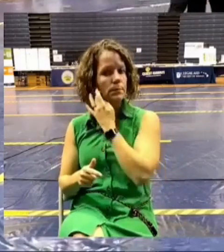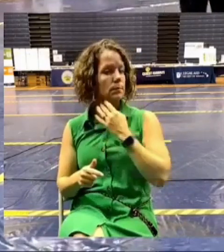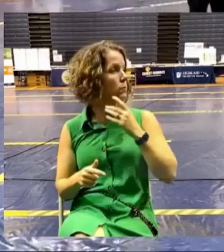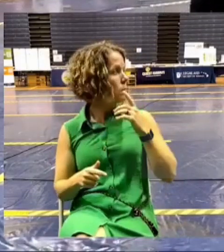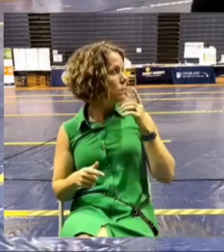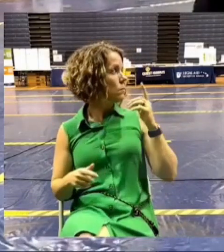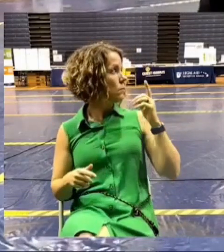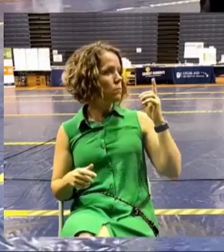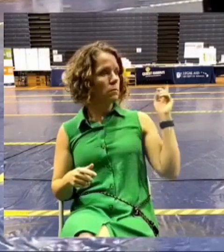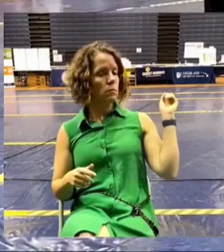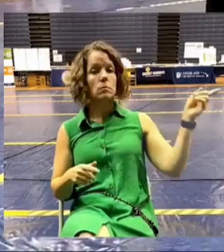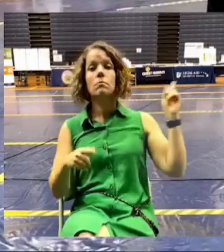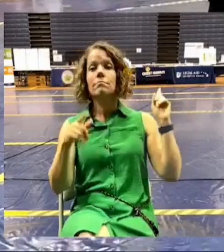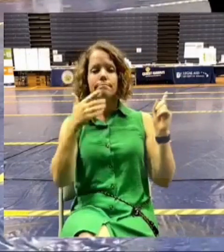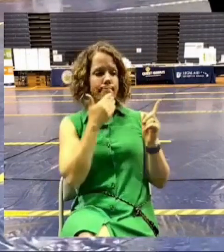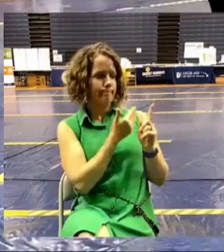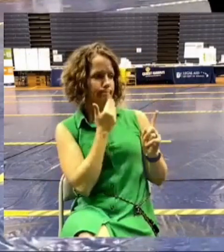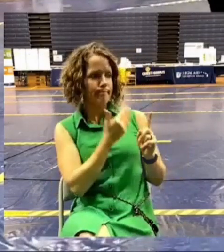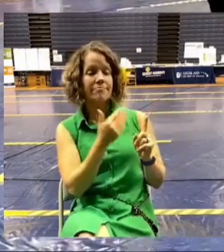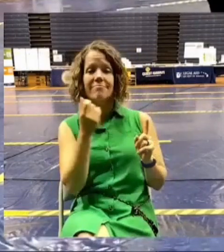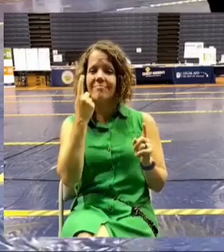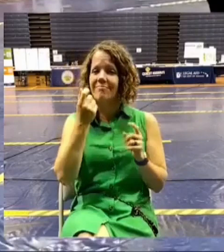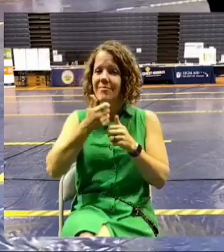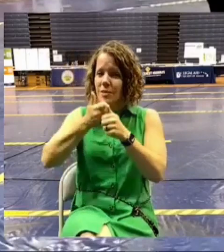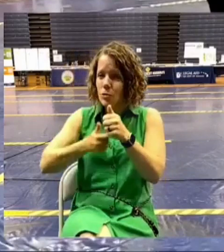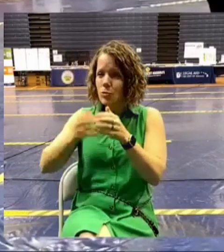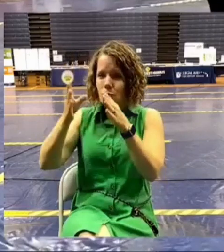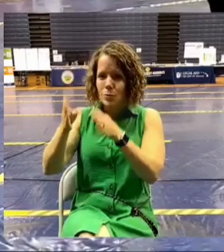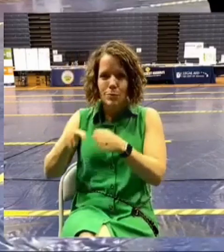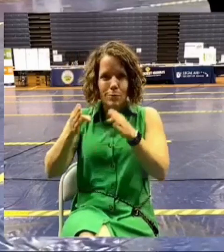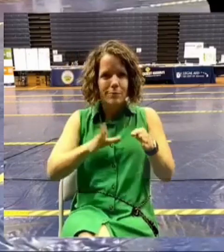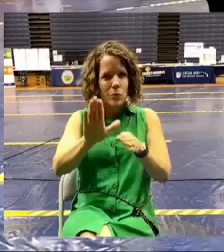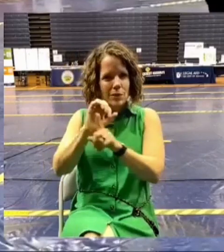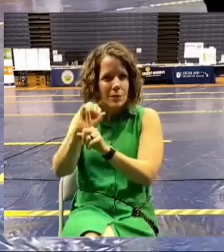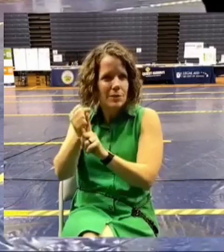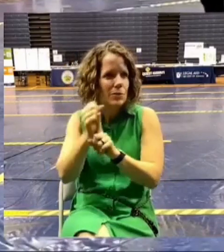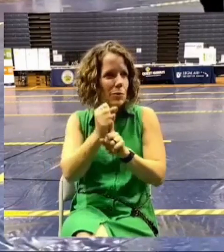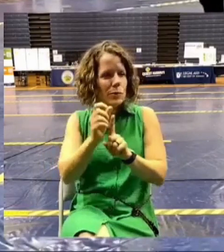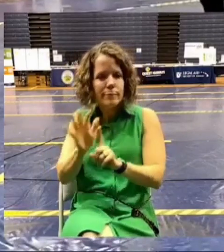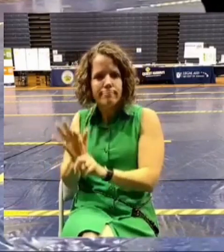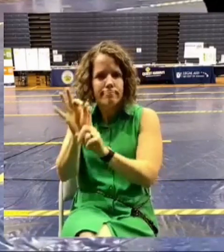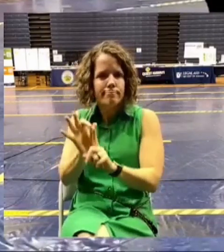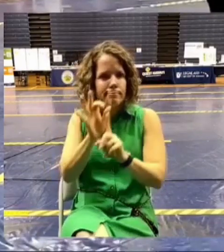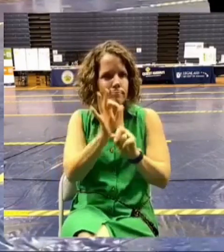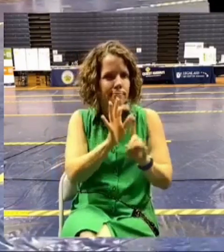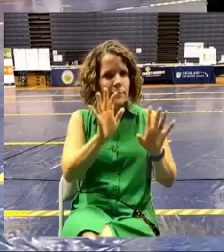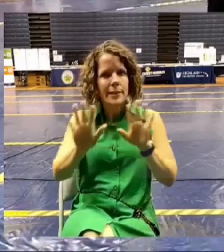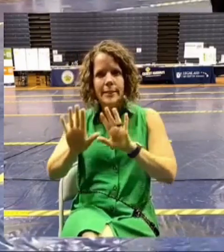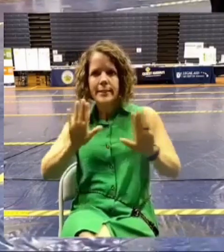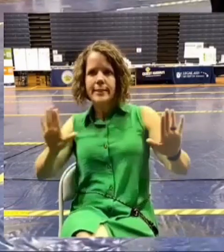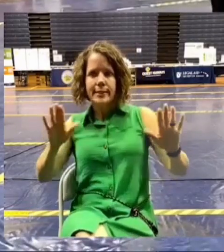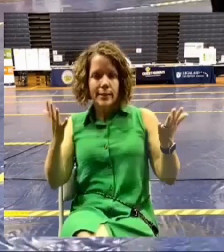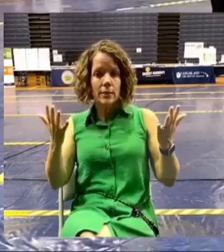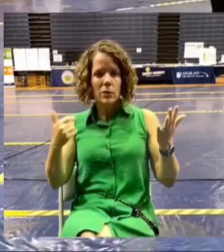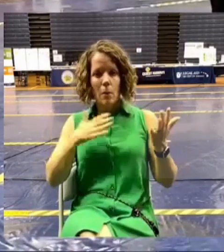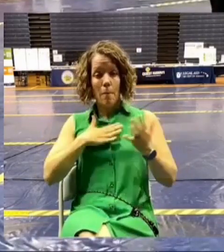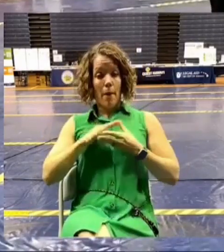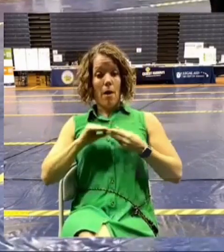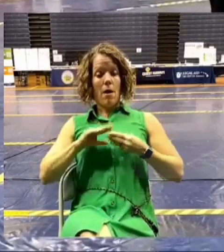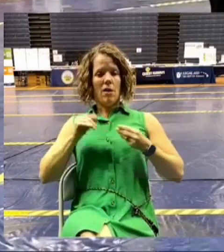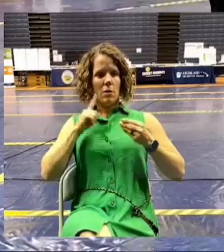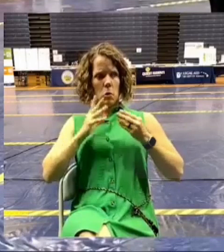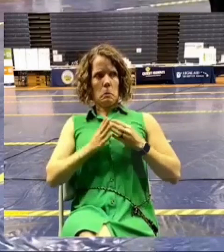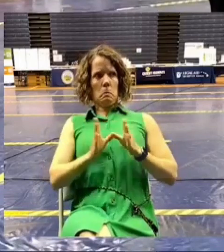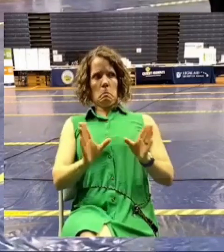the information was covered already. Of course, each individual situation is so unique, so you know, we'll just talk kind of broadly.